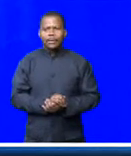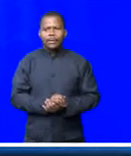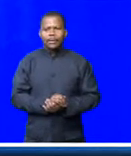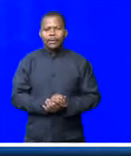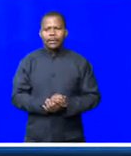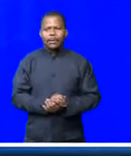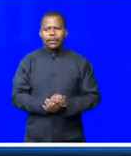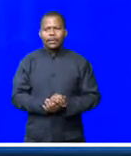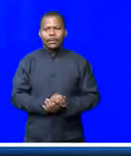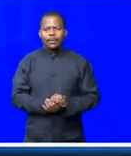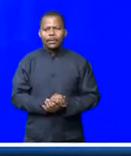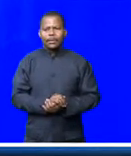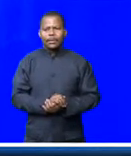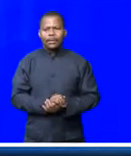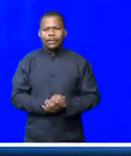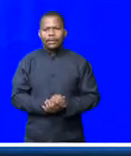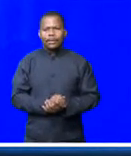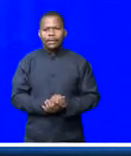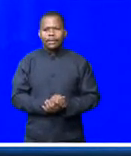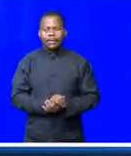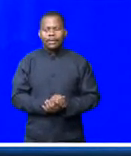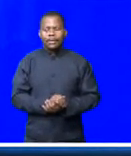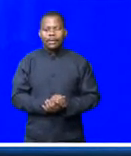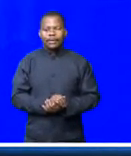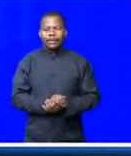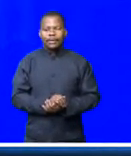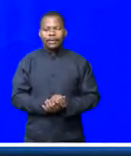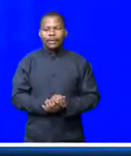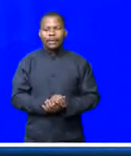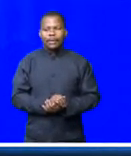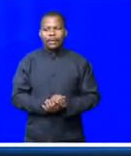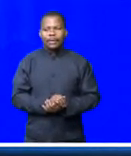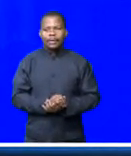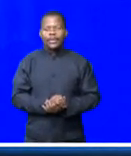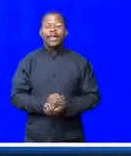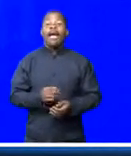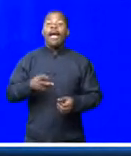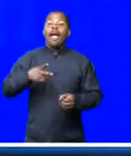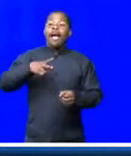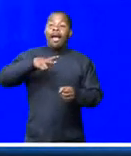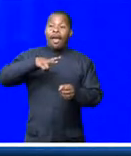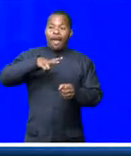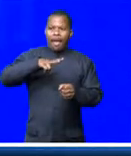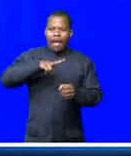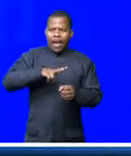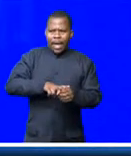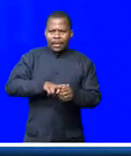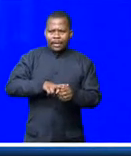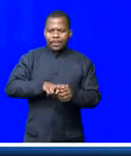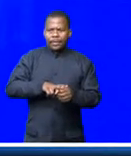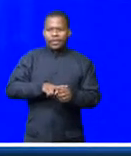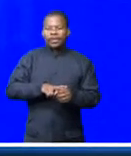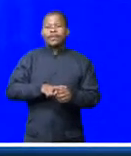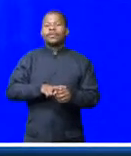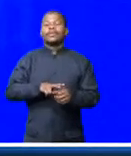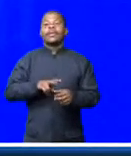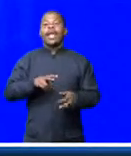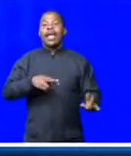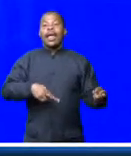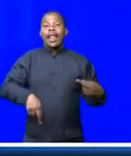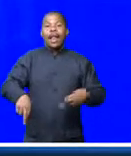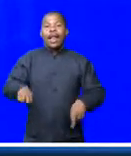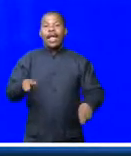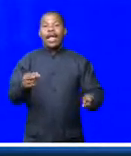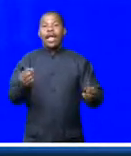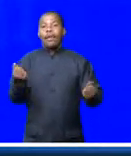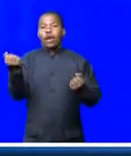kokuthi kumbe kungaze kube nengodi. Kanjalo futhi nawo ema streets ethu noma ke lama ema pavements